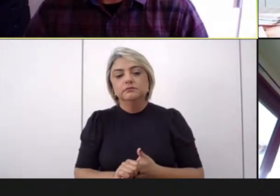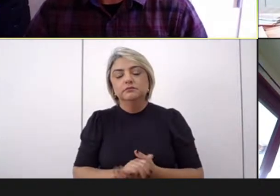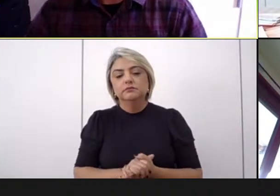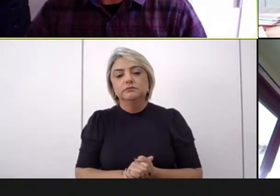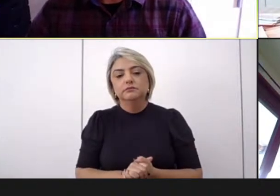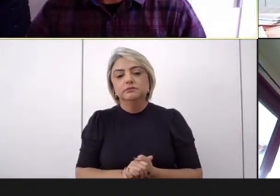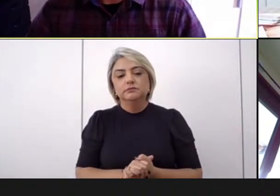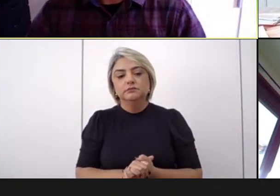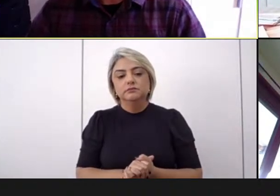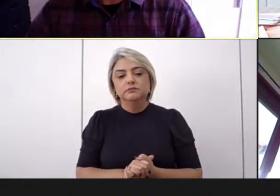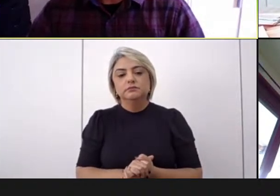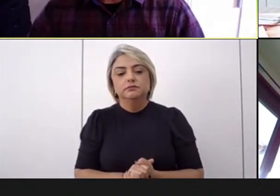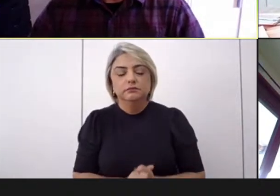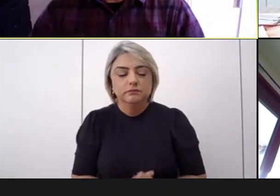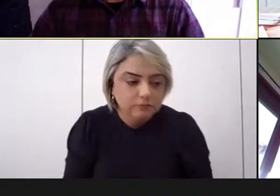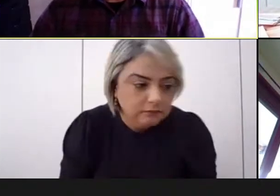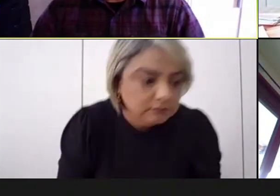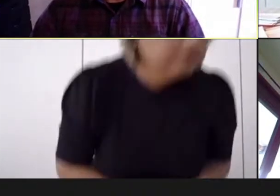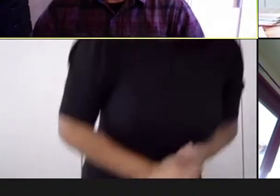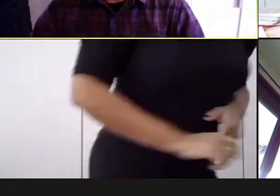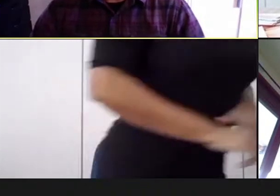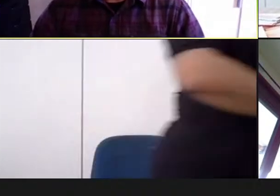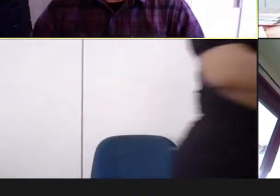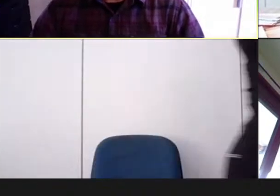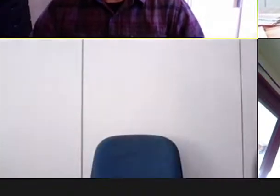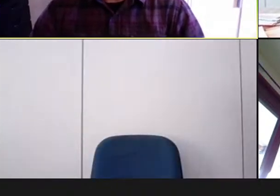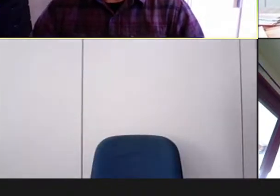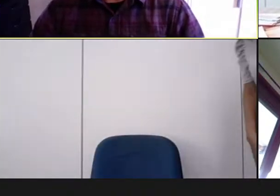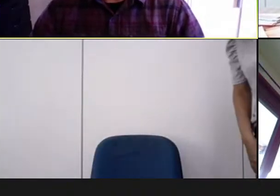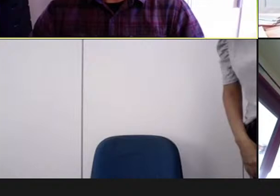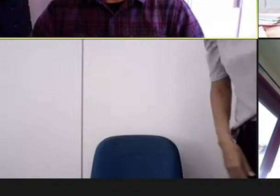position of president in the main